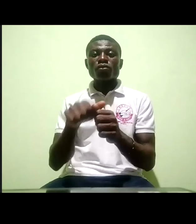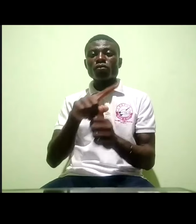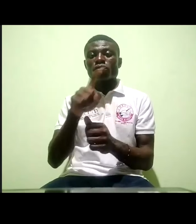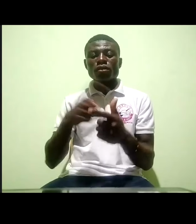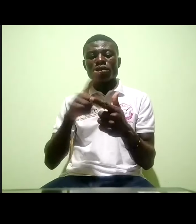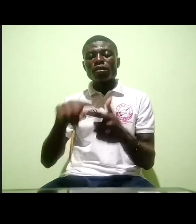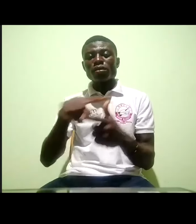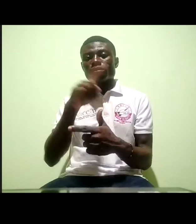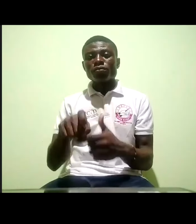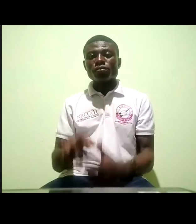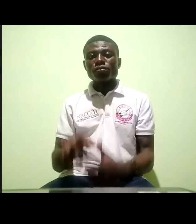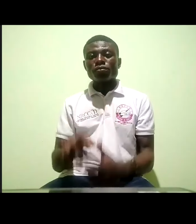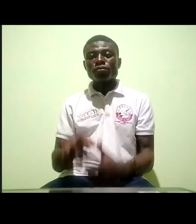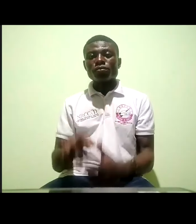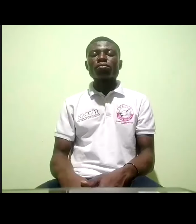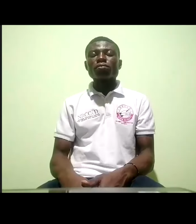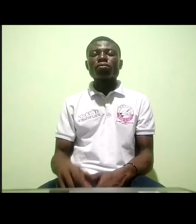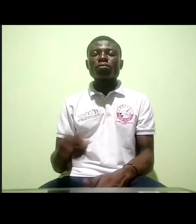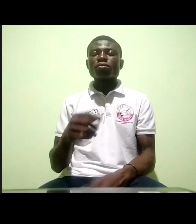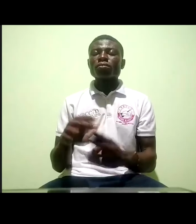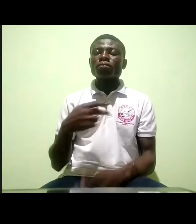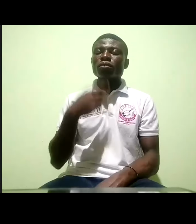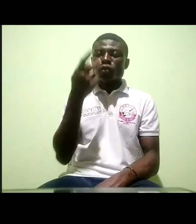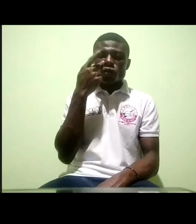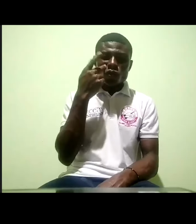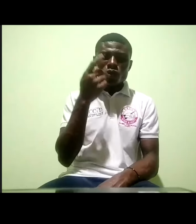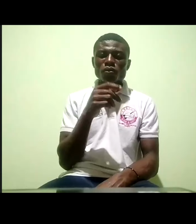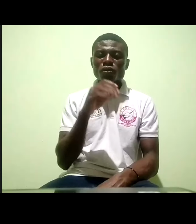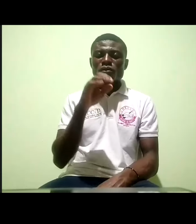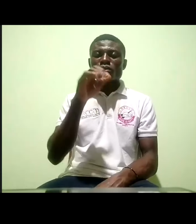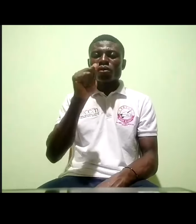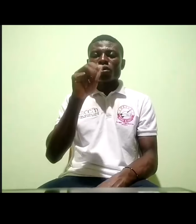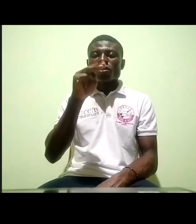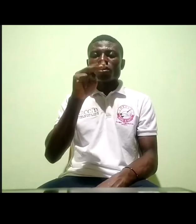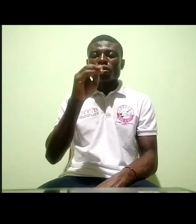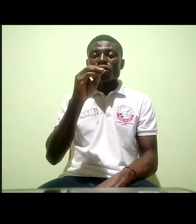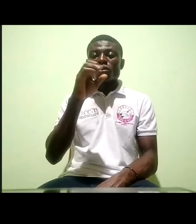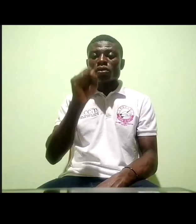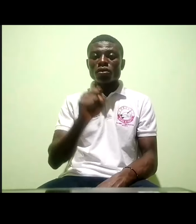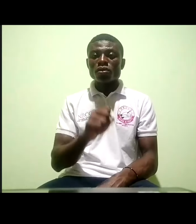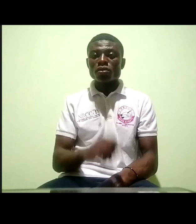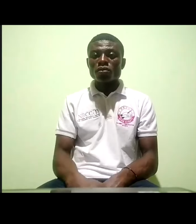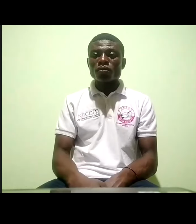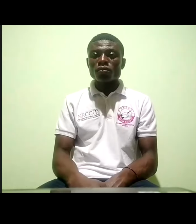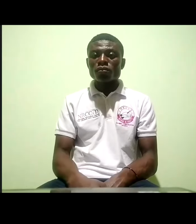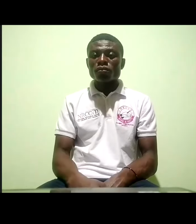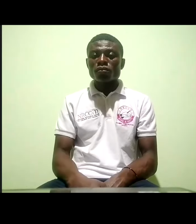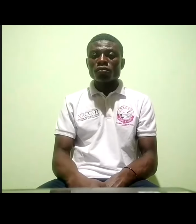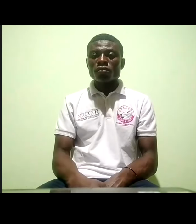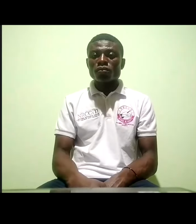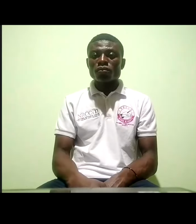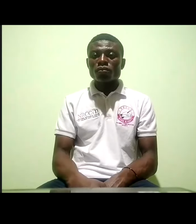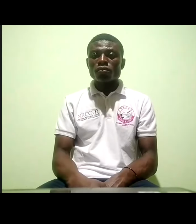questions. All right, so I see Amos' hands up, and he has been raising his